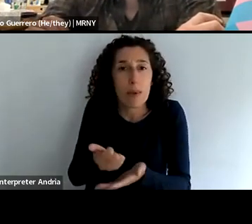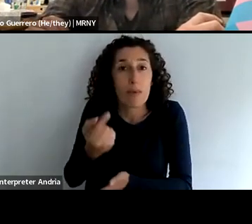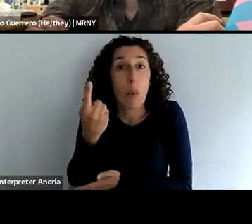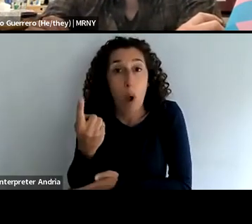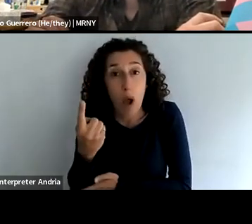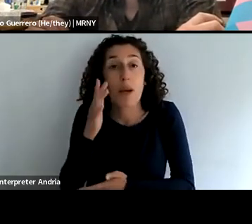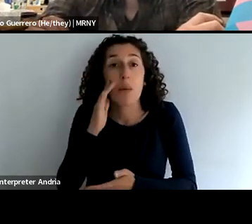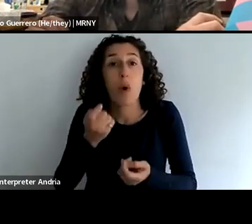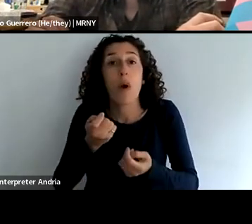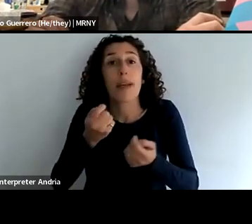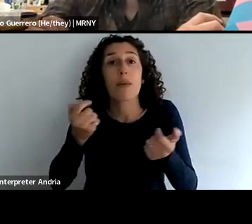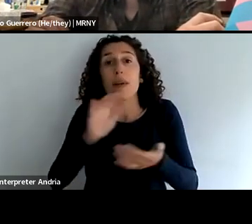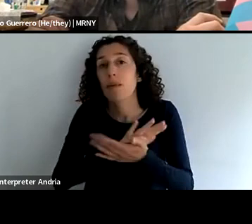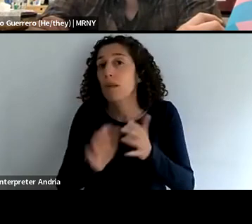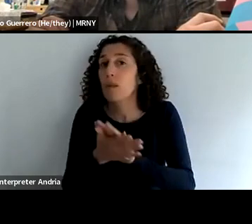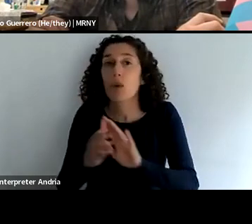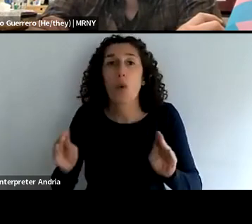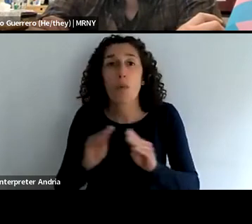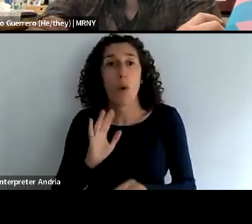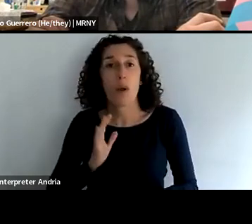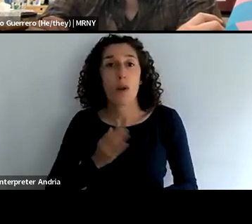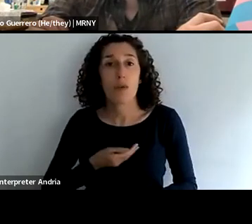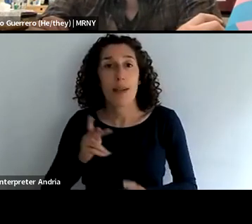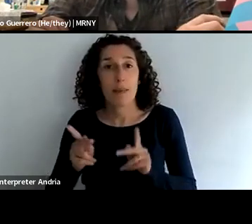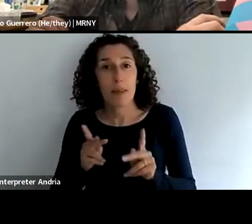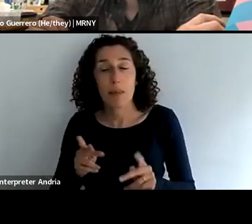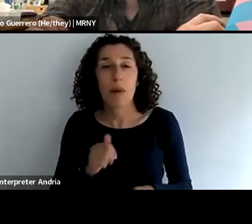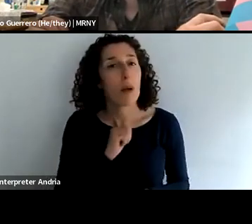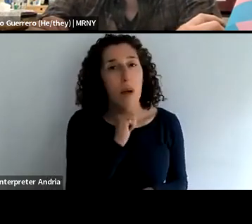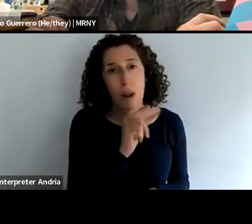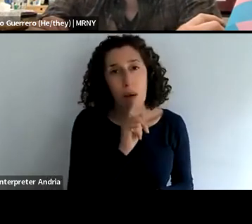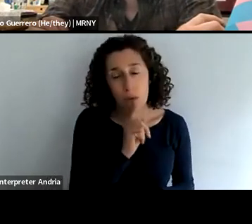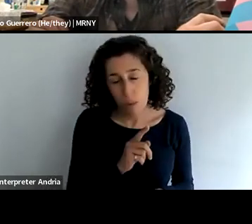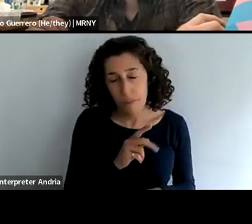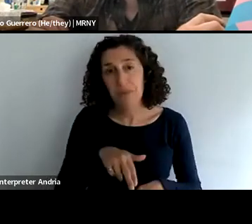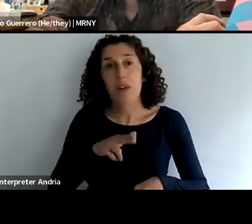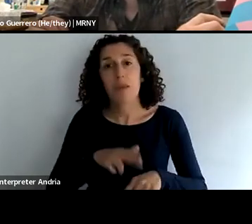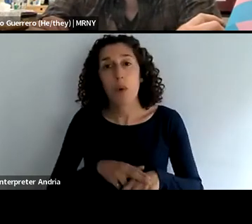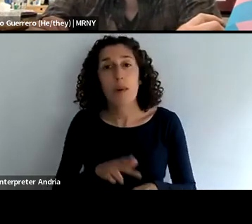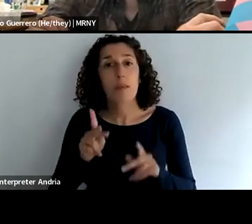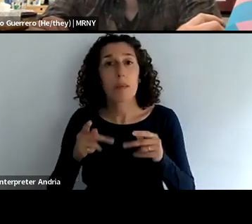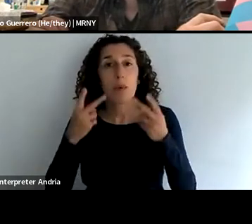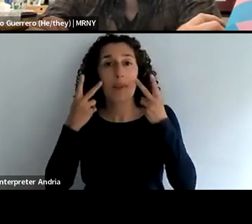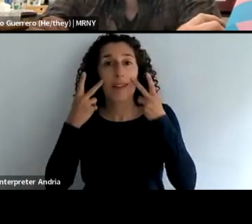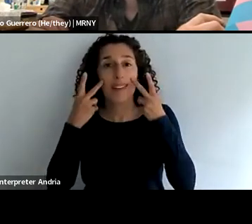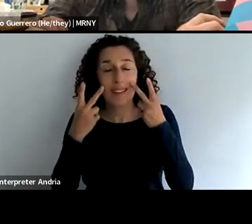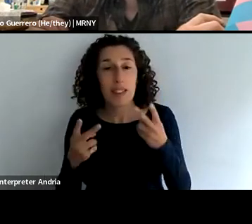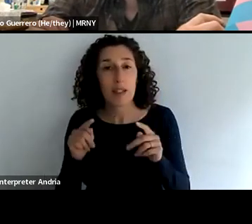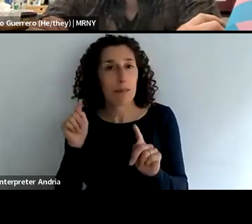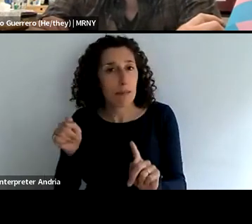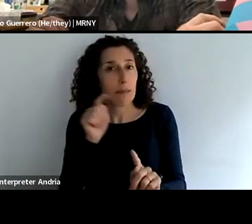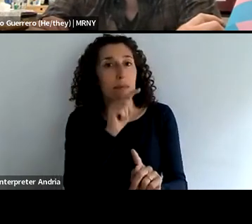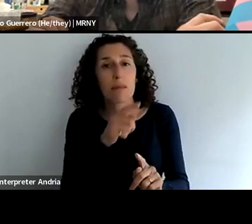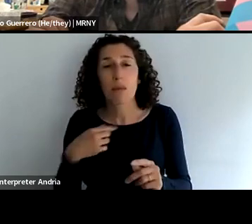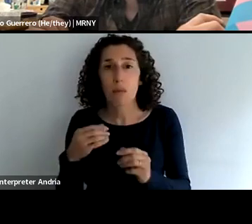just getting rid of one of us. Then they started seeing groups of us, right? So, the first march I went